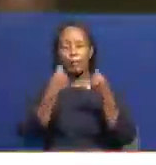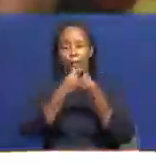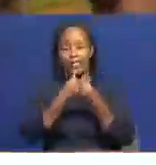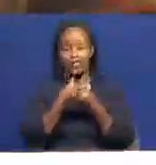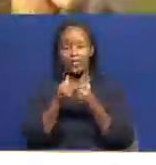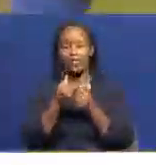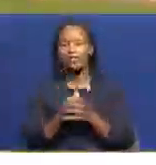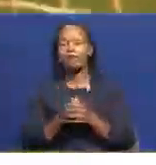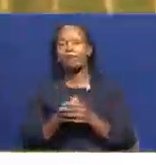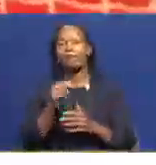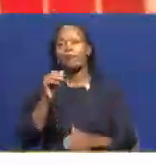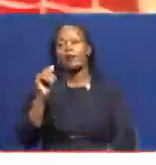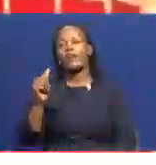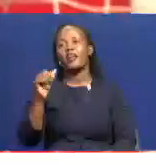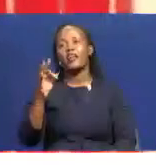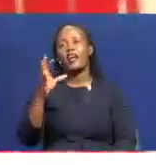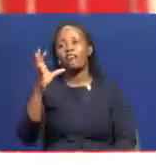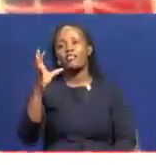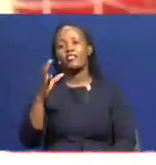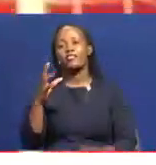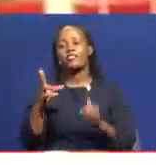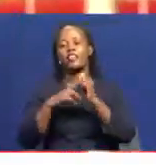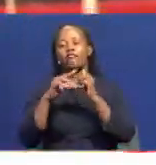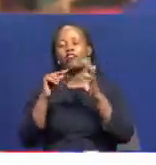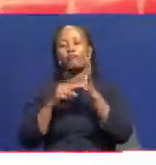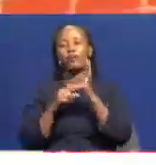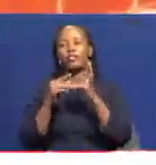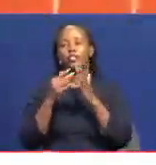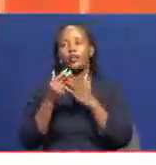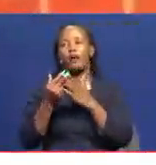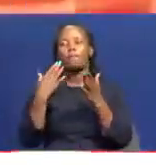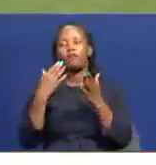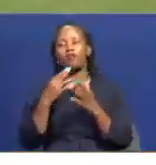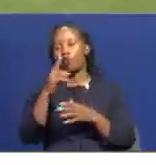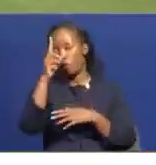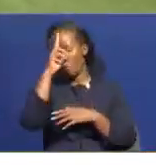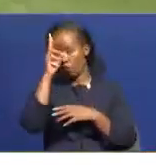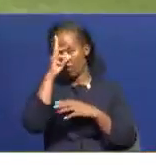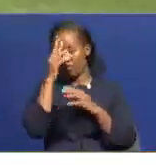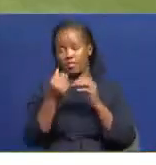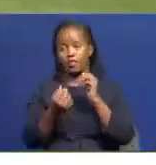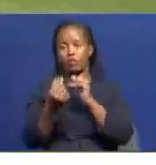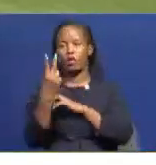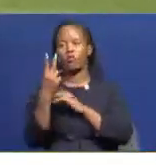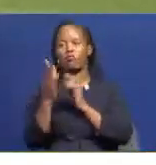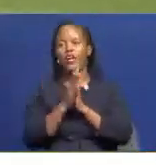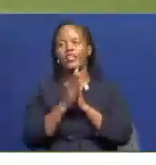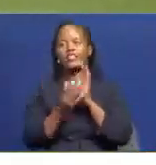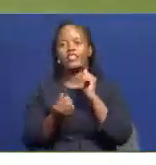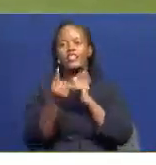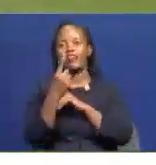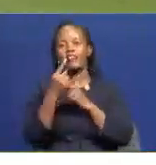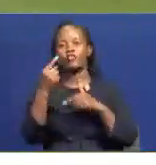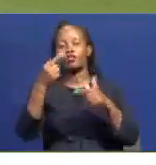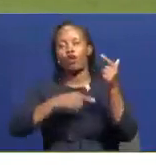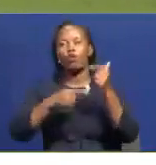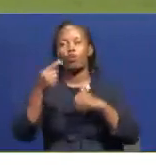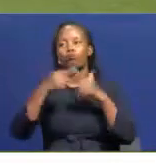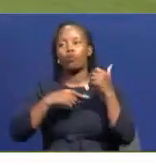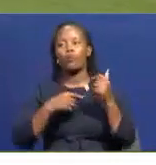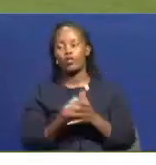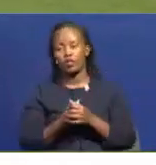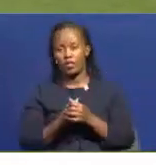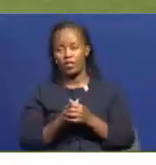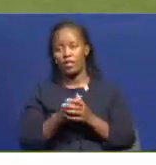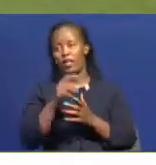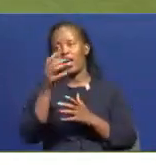placed AFC Leopards are 7 points behind Police FC, having won 12 and drawn 11 matches. Meanwhile, Yake Mudeli